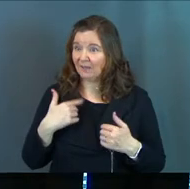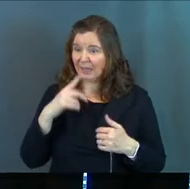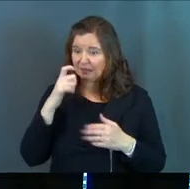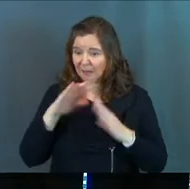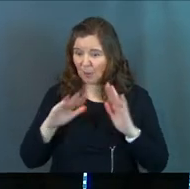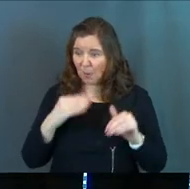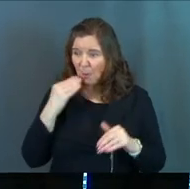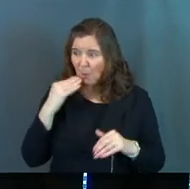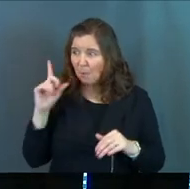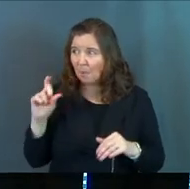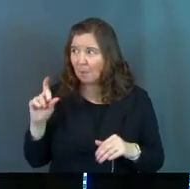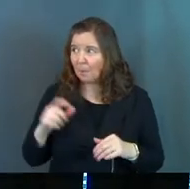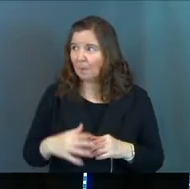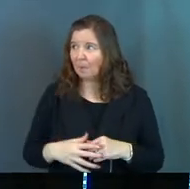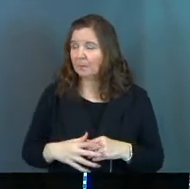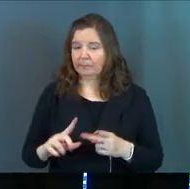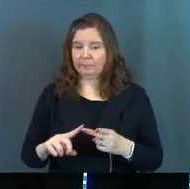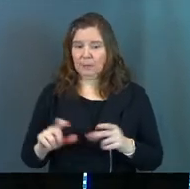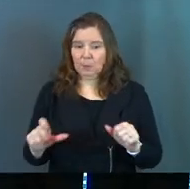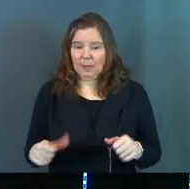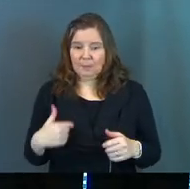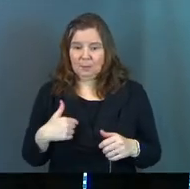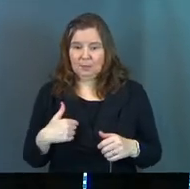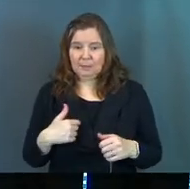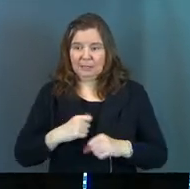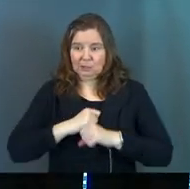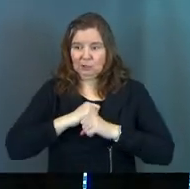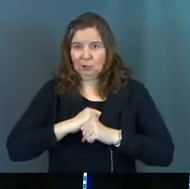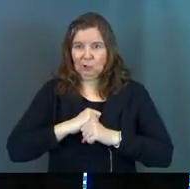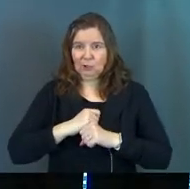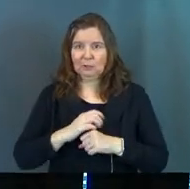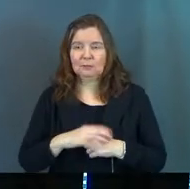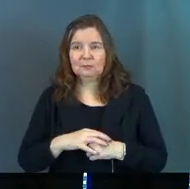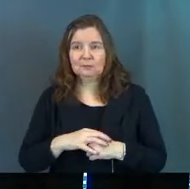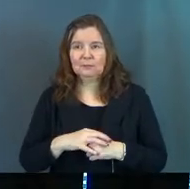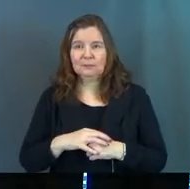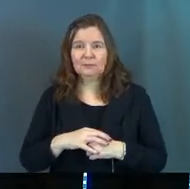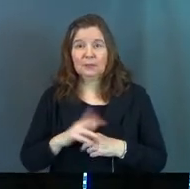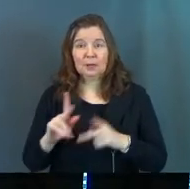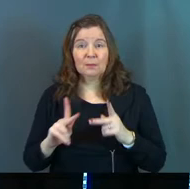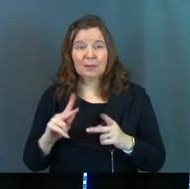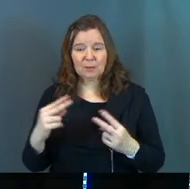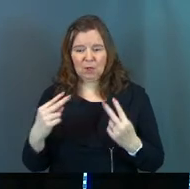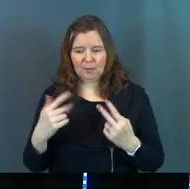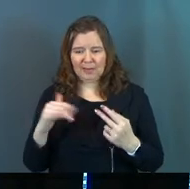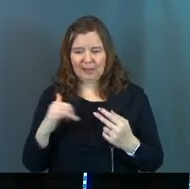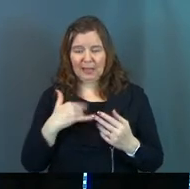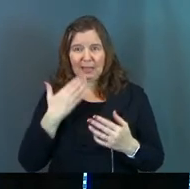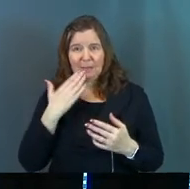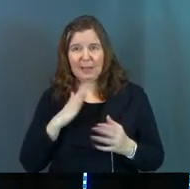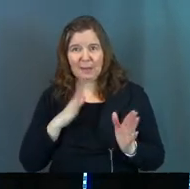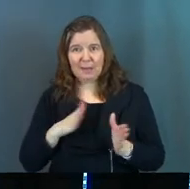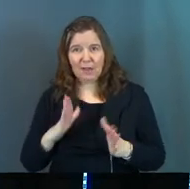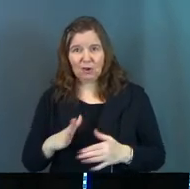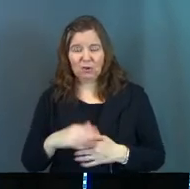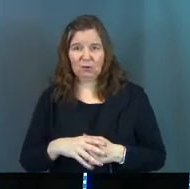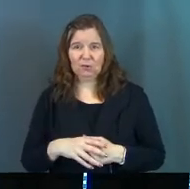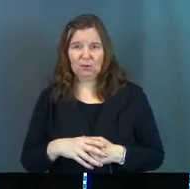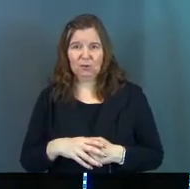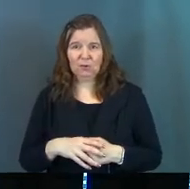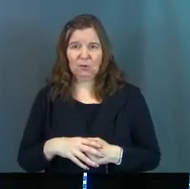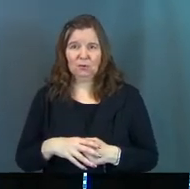that summer home? Are we going to be able to be secure? Will people look at me like I'm a bad planner?